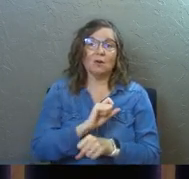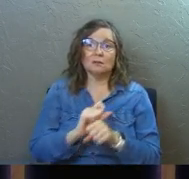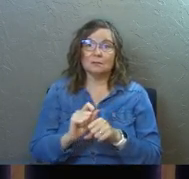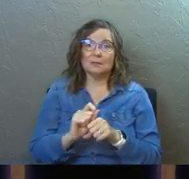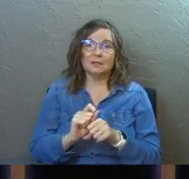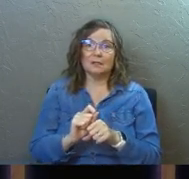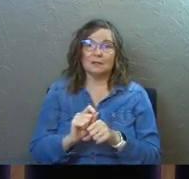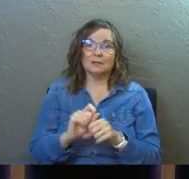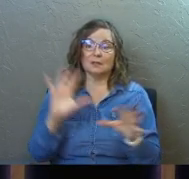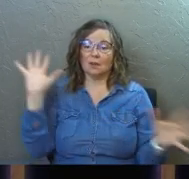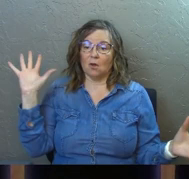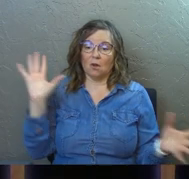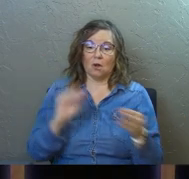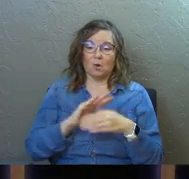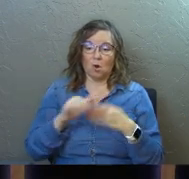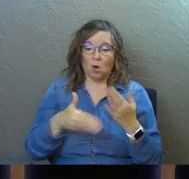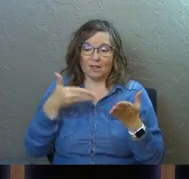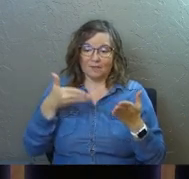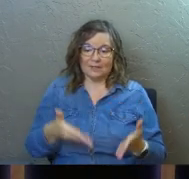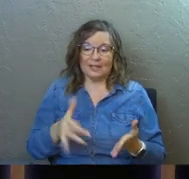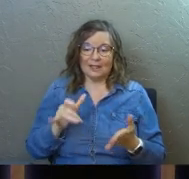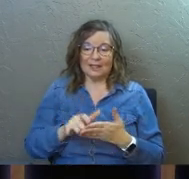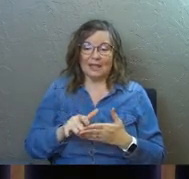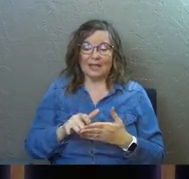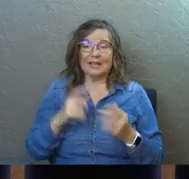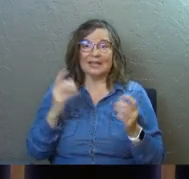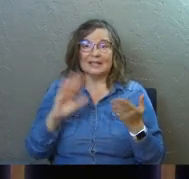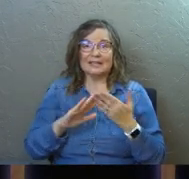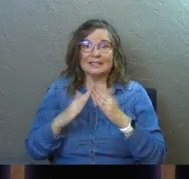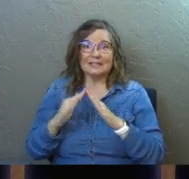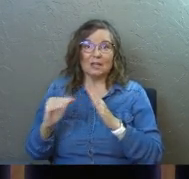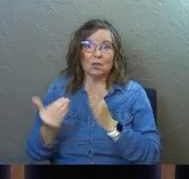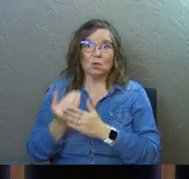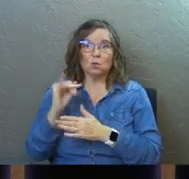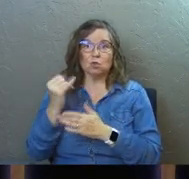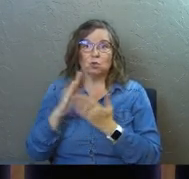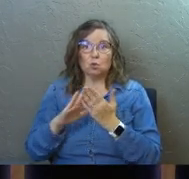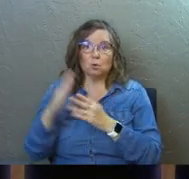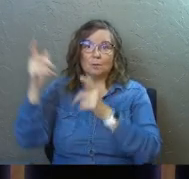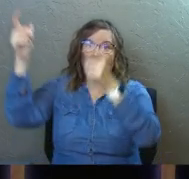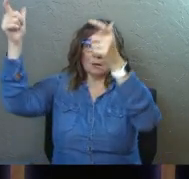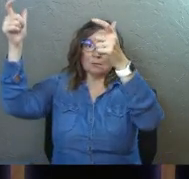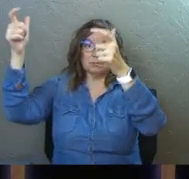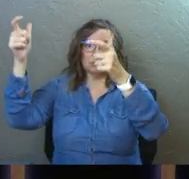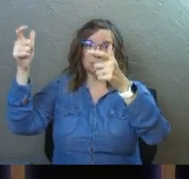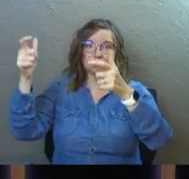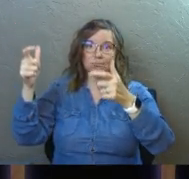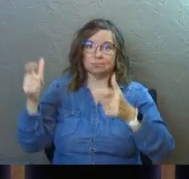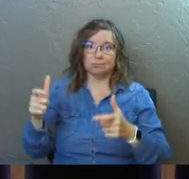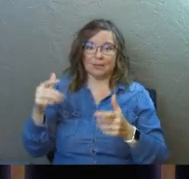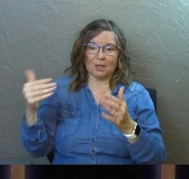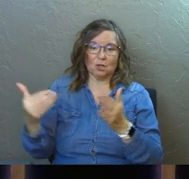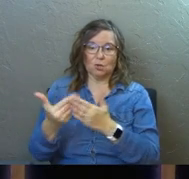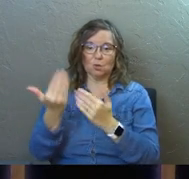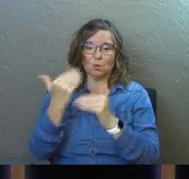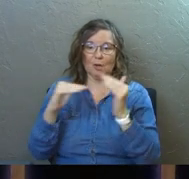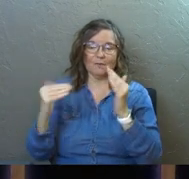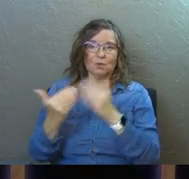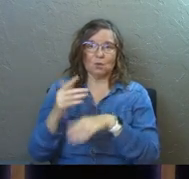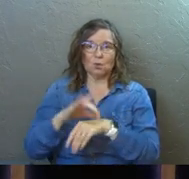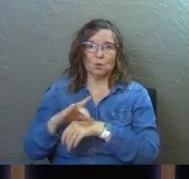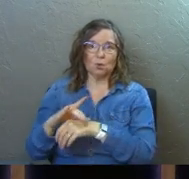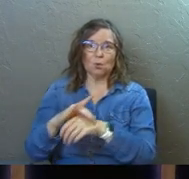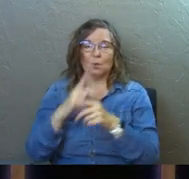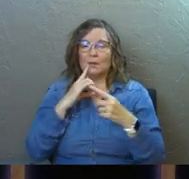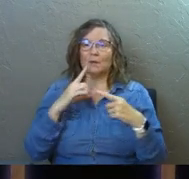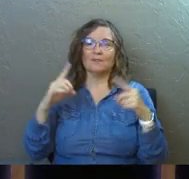the ultimate culmination of all of this is that the city, the new Jerusalem, comes down out of heaven. And that's the new heavens and the new earth,